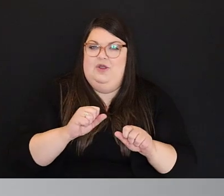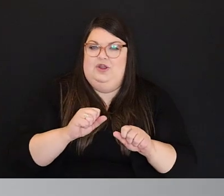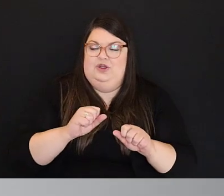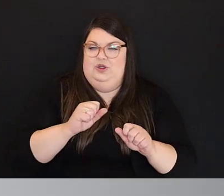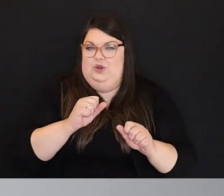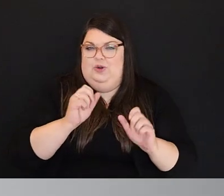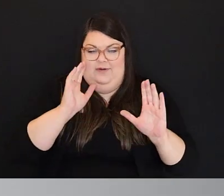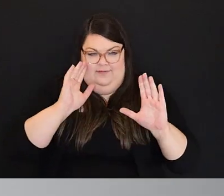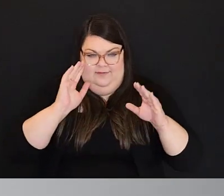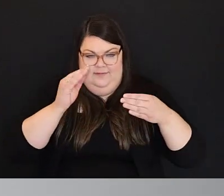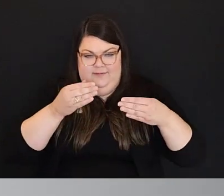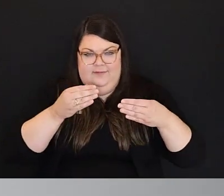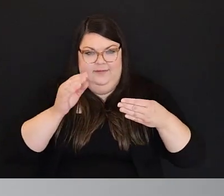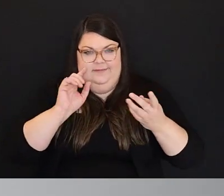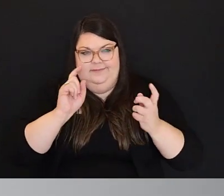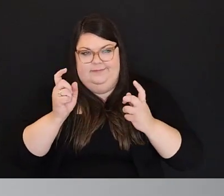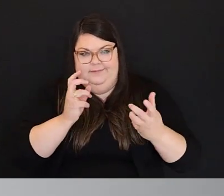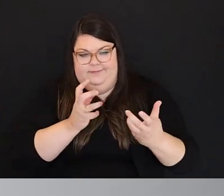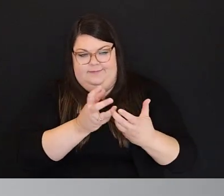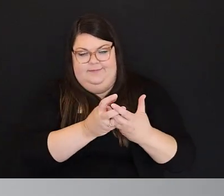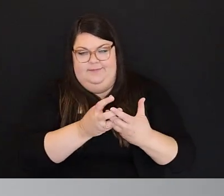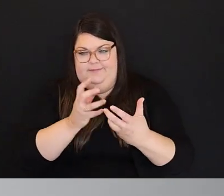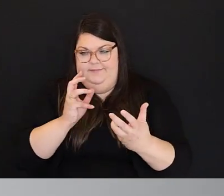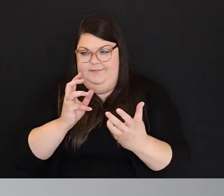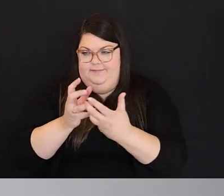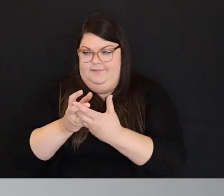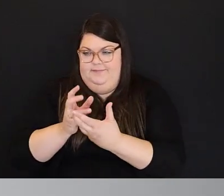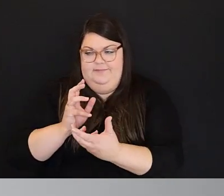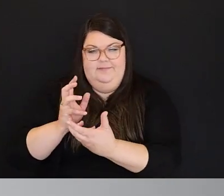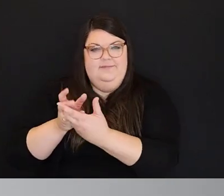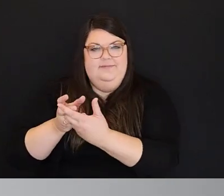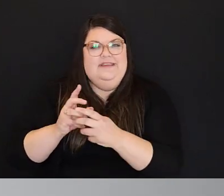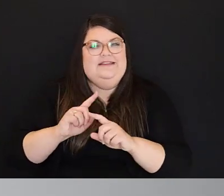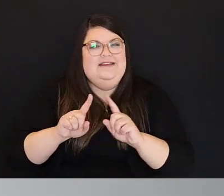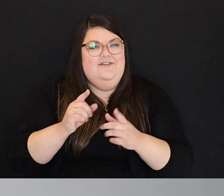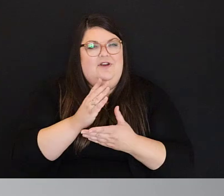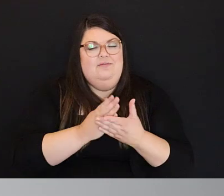attune to the different parts of self that maybe we're not